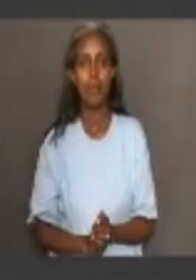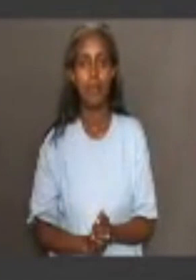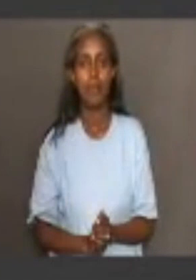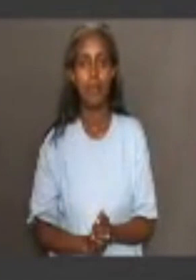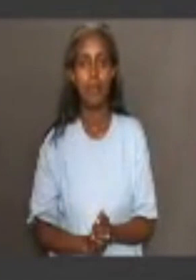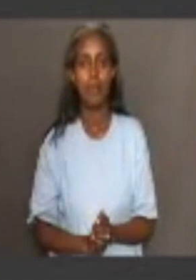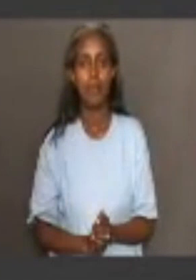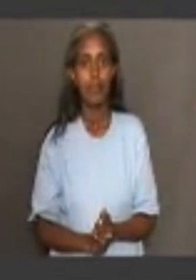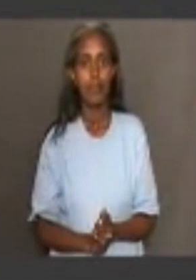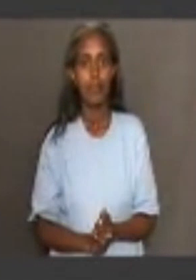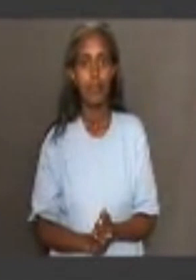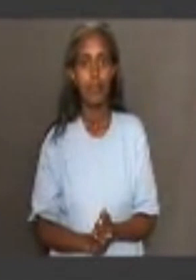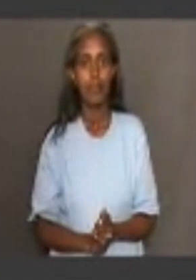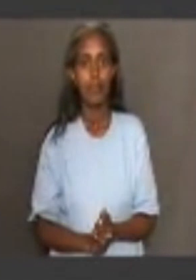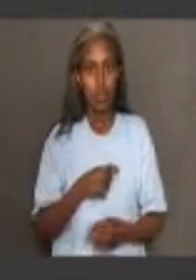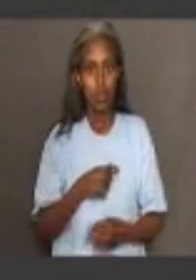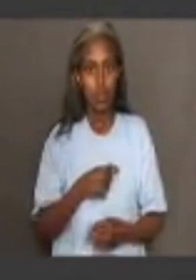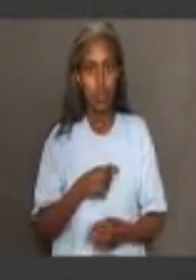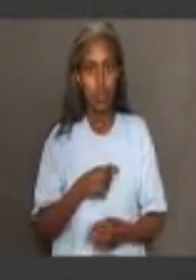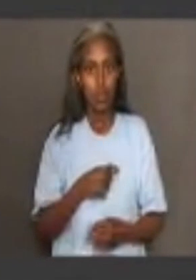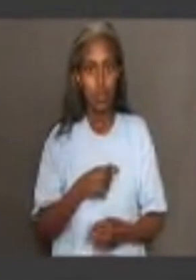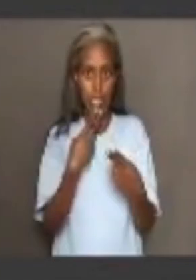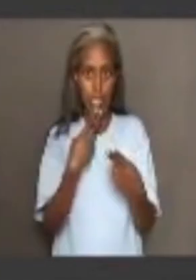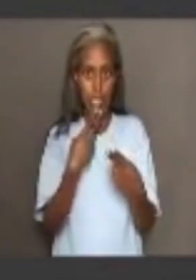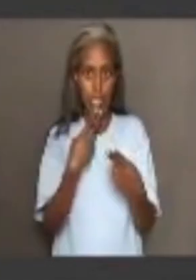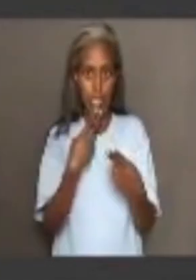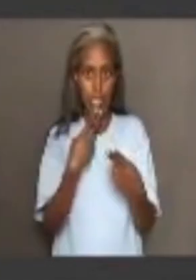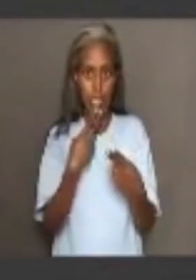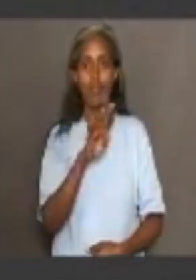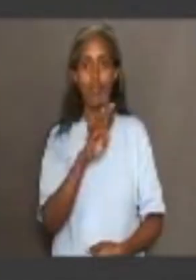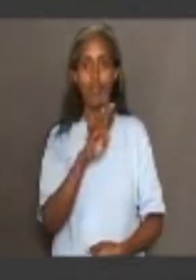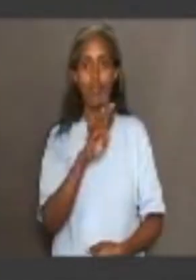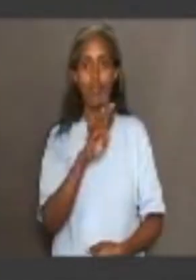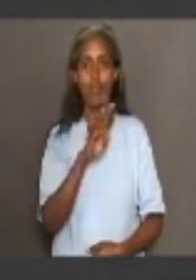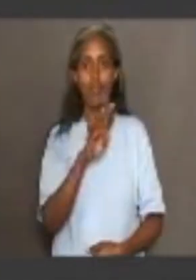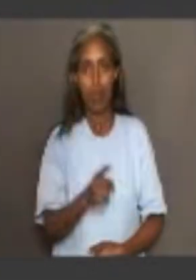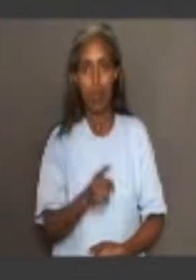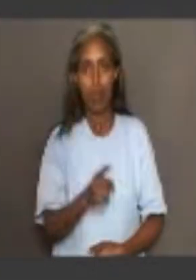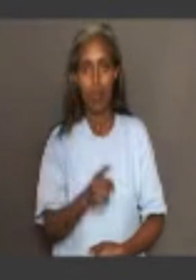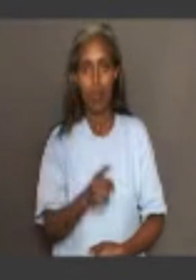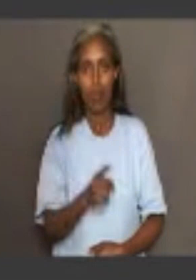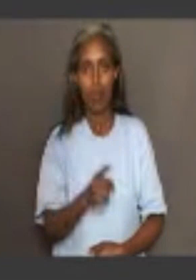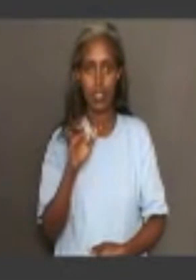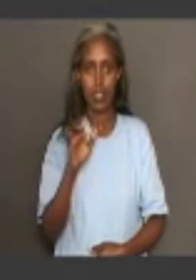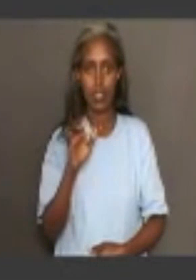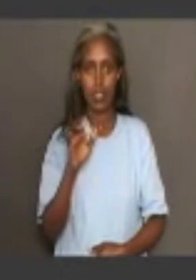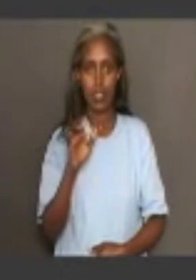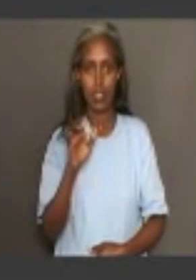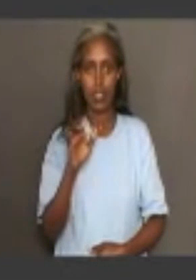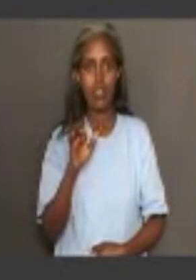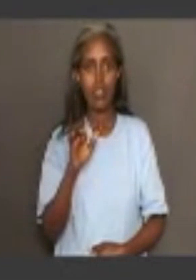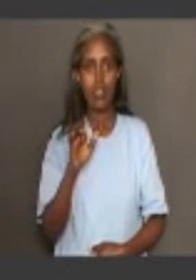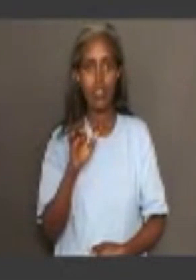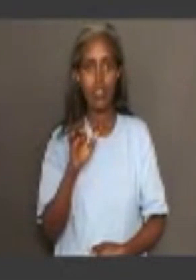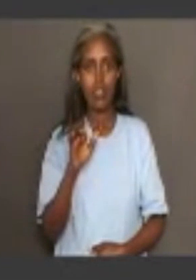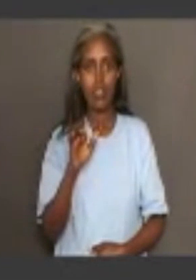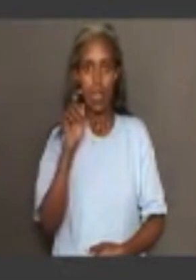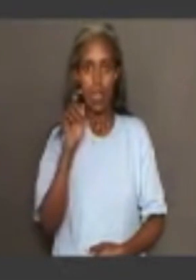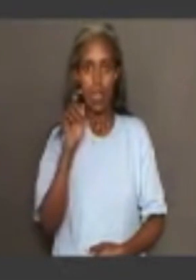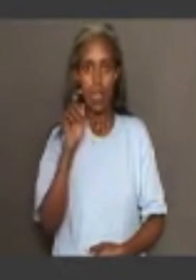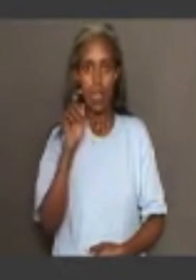We will multiply 47 over 100 by 100